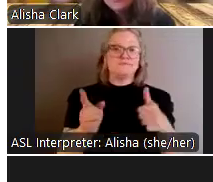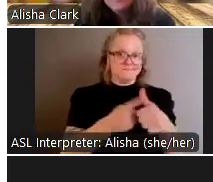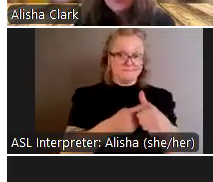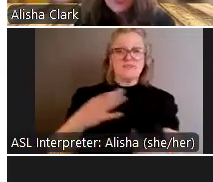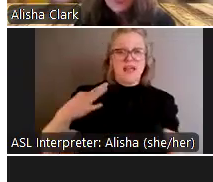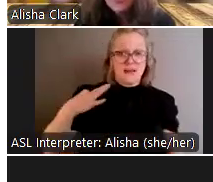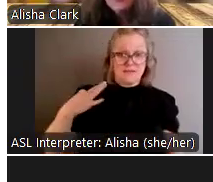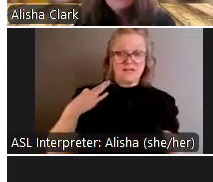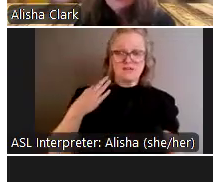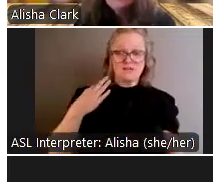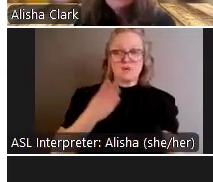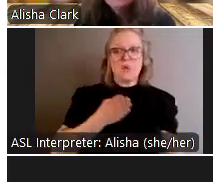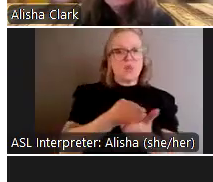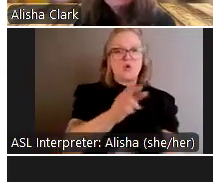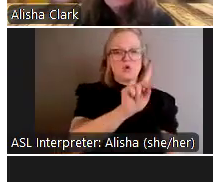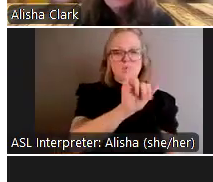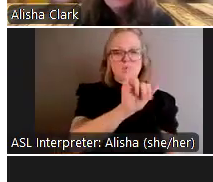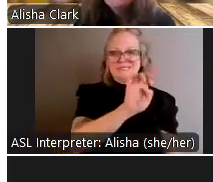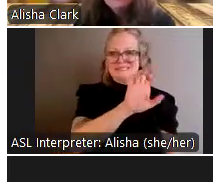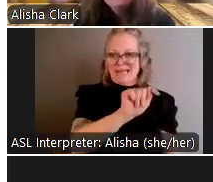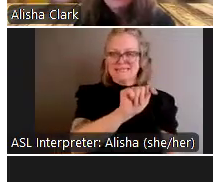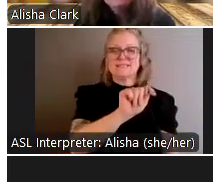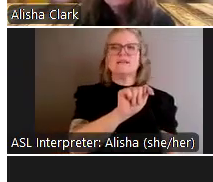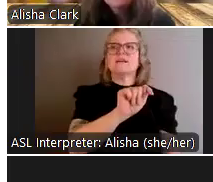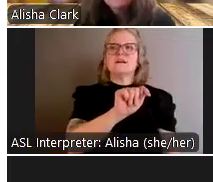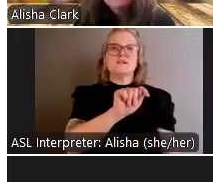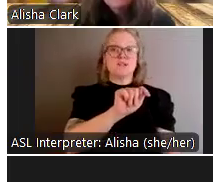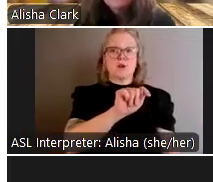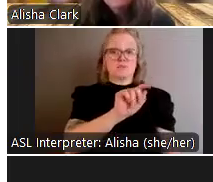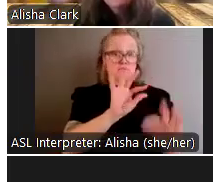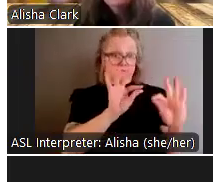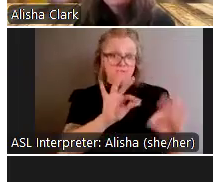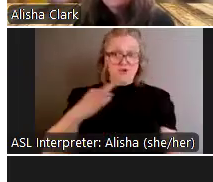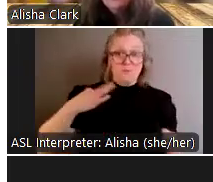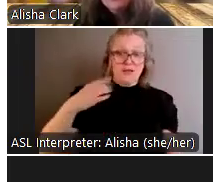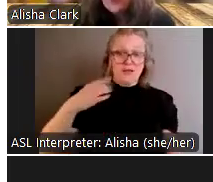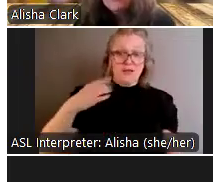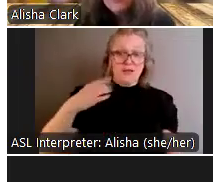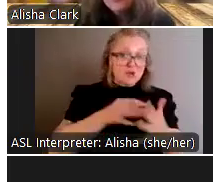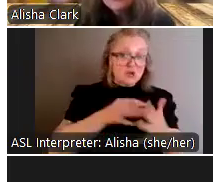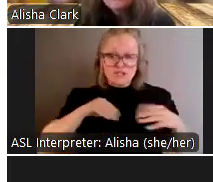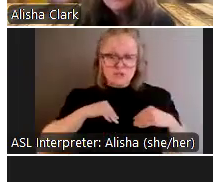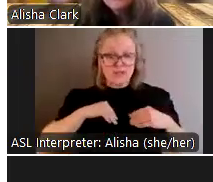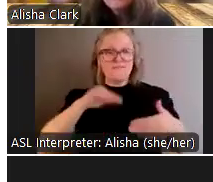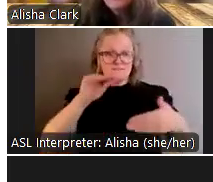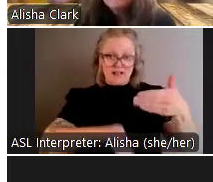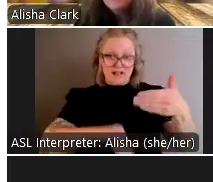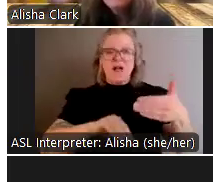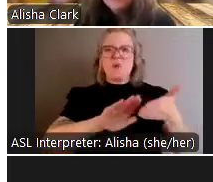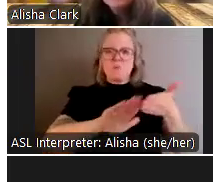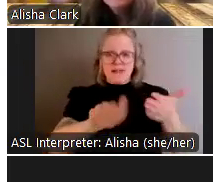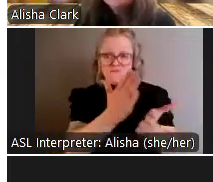Connect. And then once you apply for that financial eligibility and you complete the waiver piece, then that